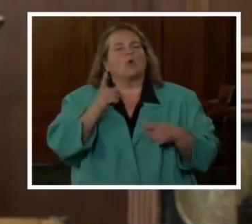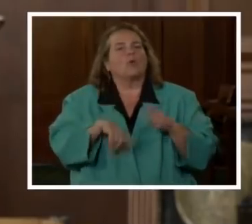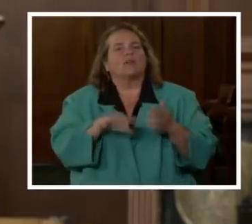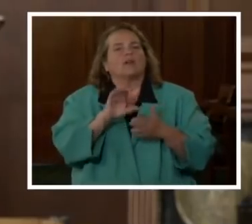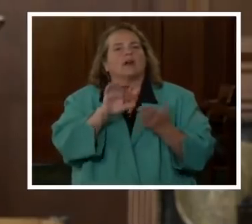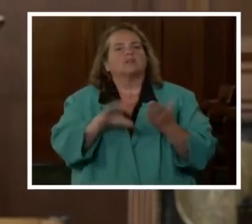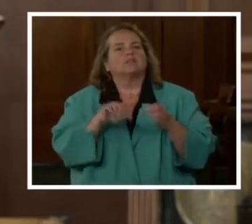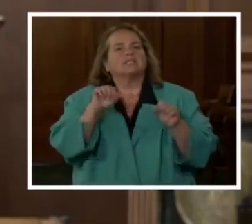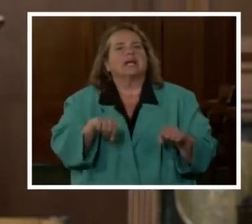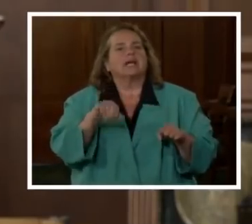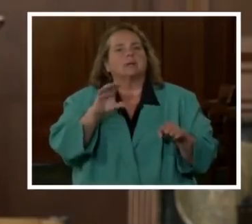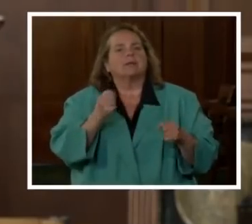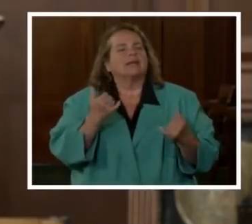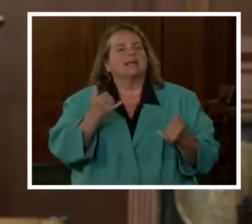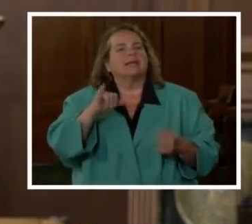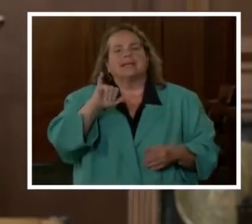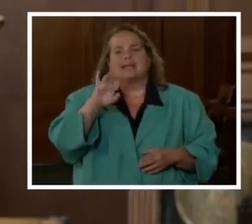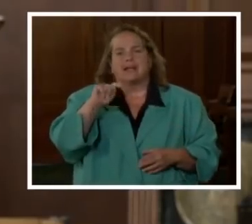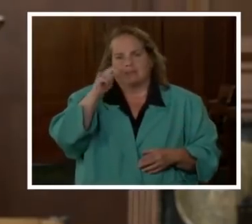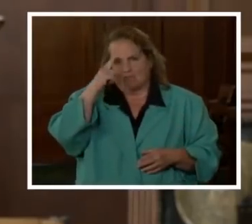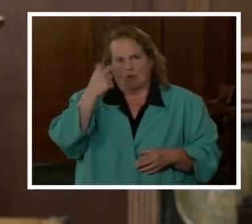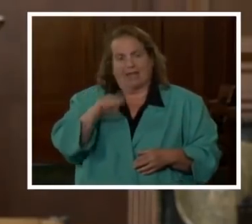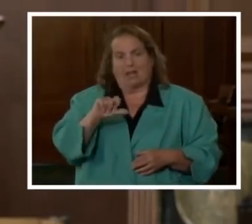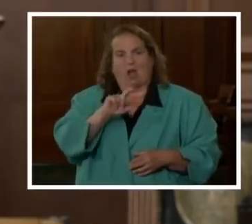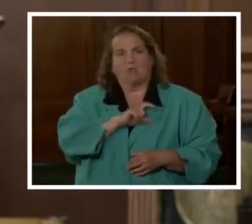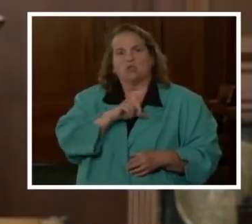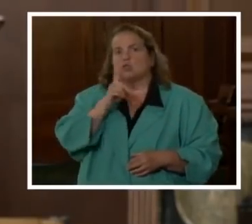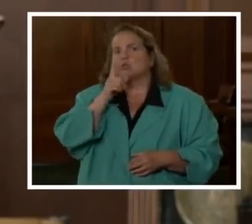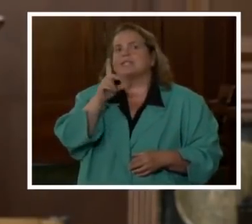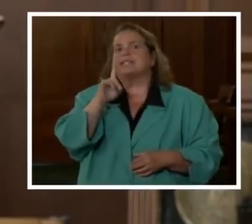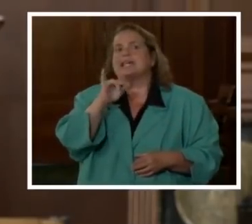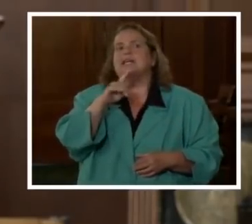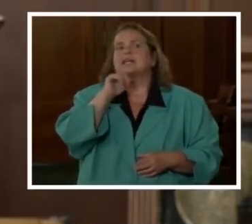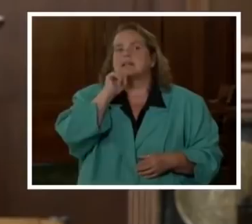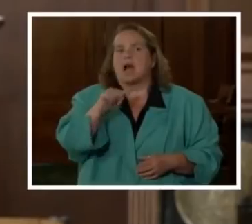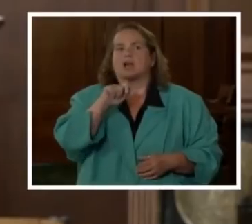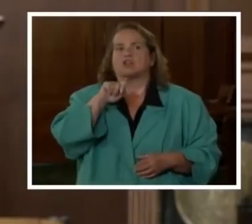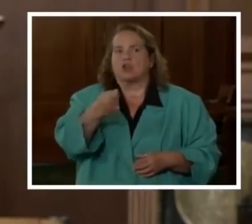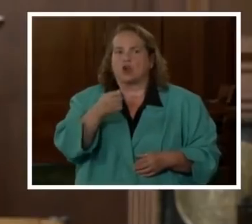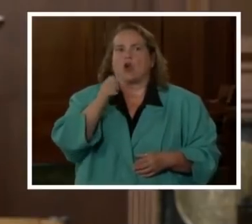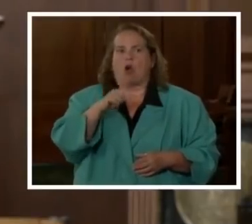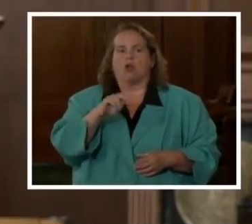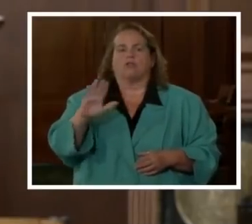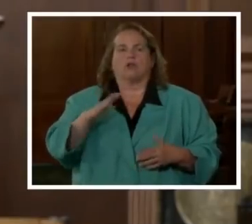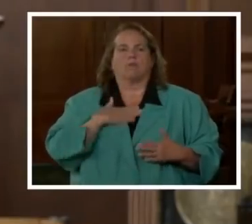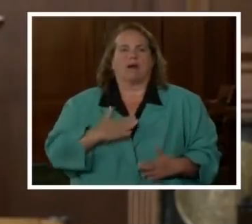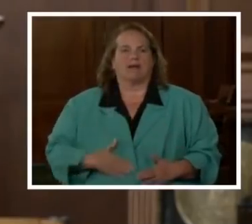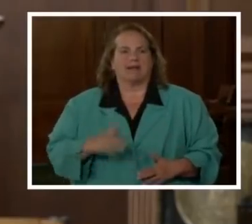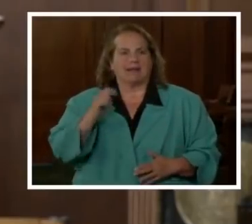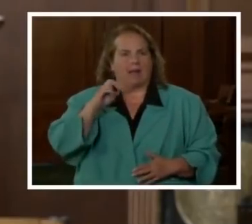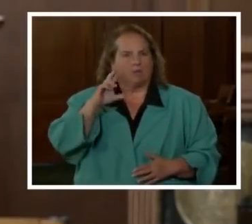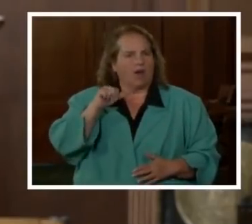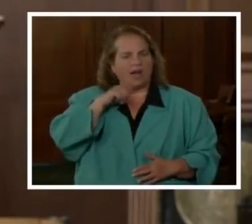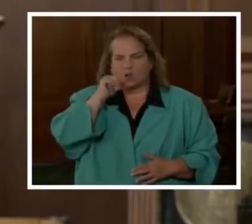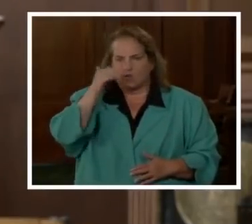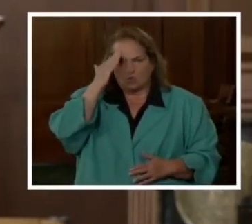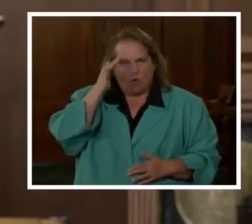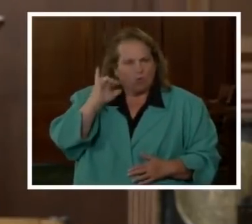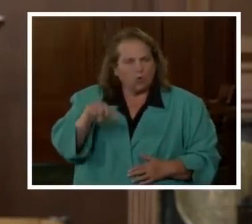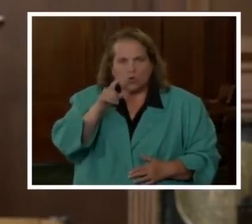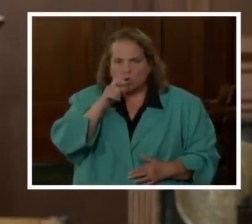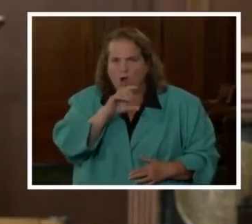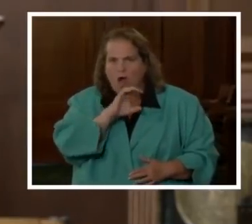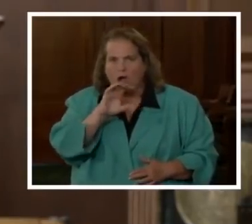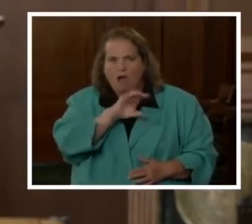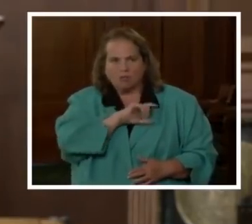be yet for officers that did not turn on their body cameras. I don't know these officers. I don't know the situation. But